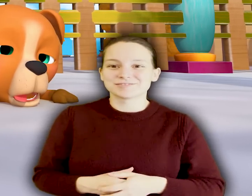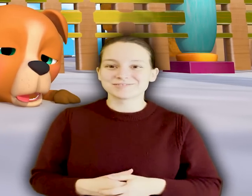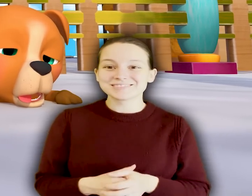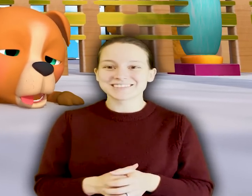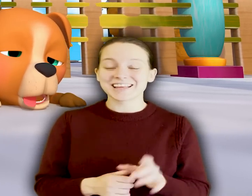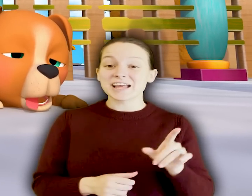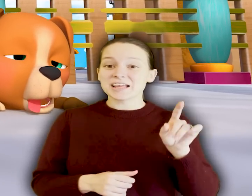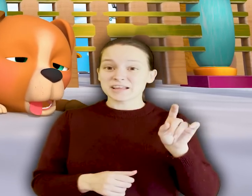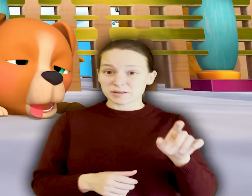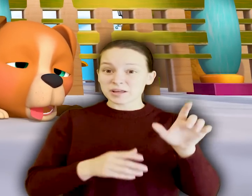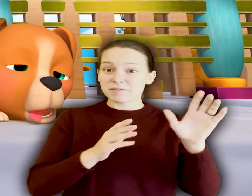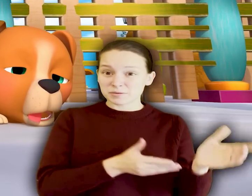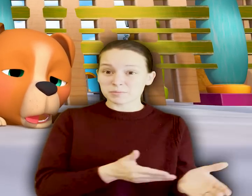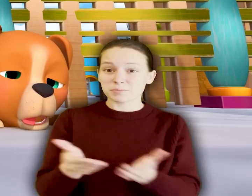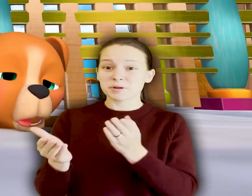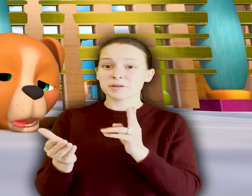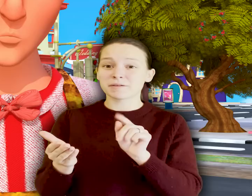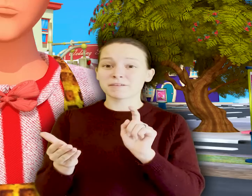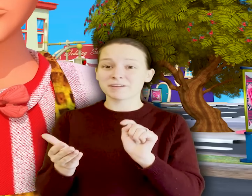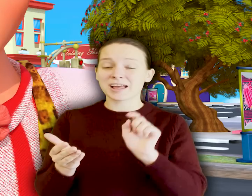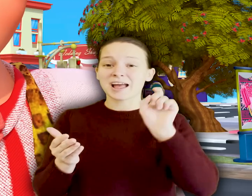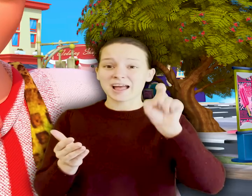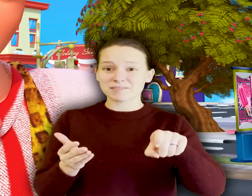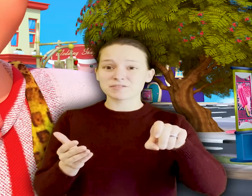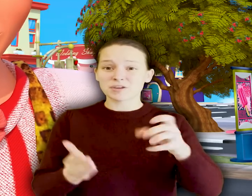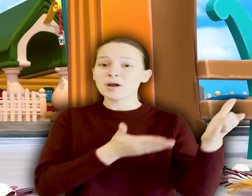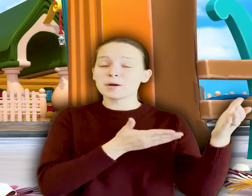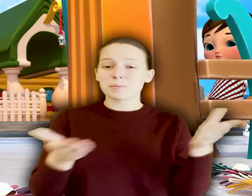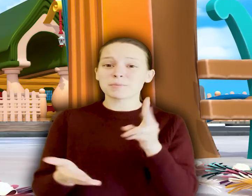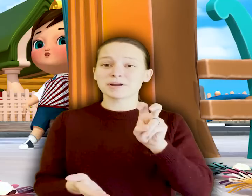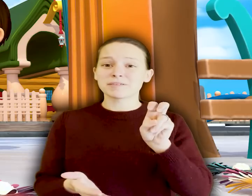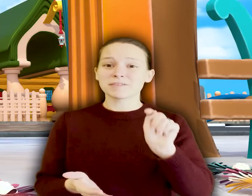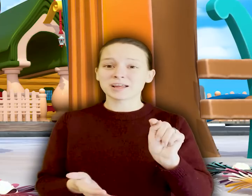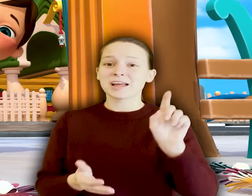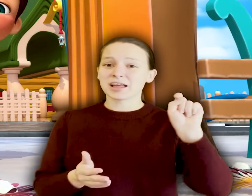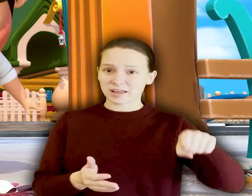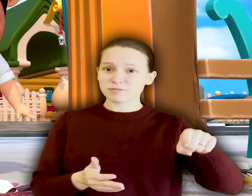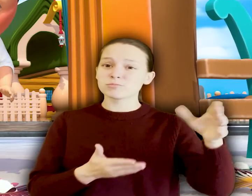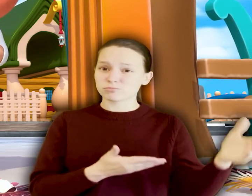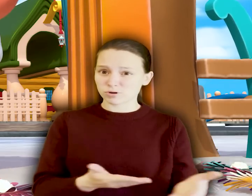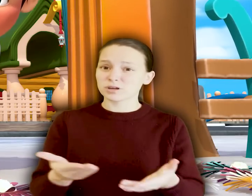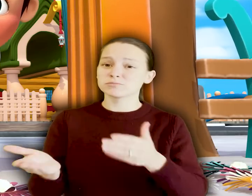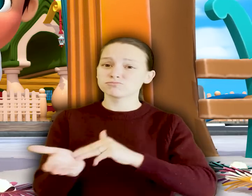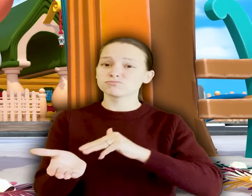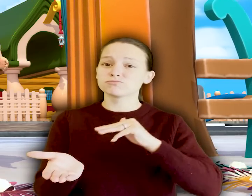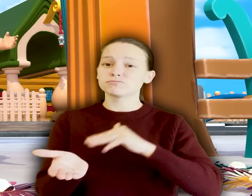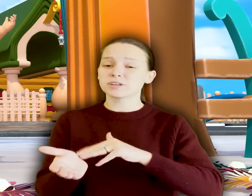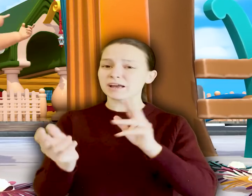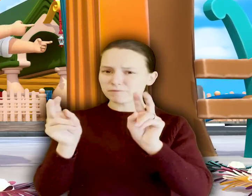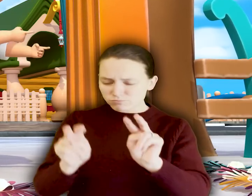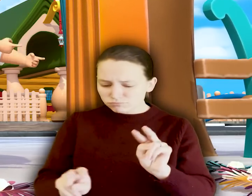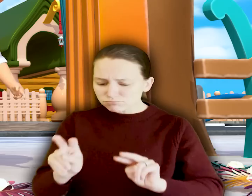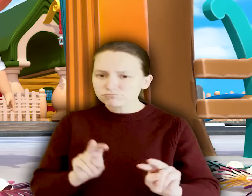KN we must take him to the vet we must take him to the vet we must take him to the vet